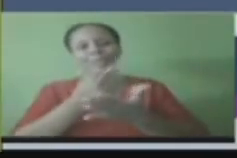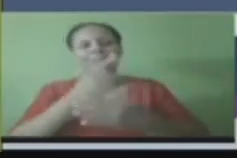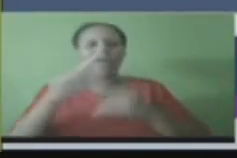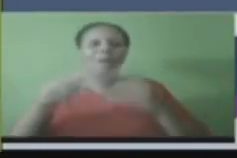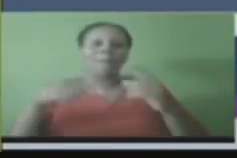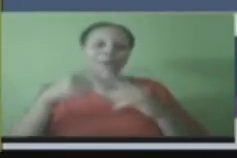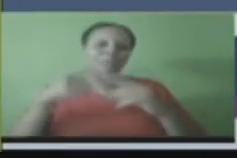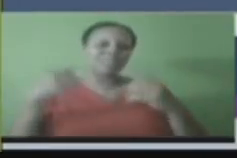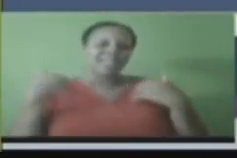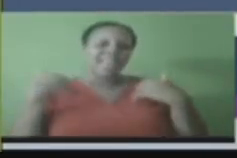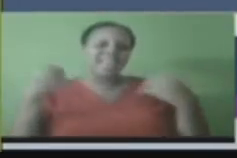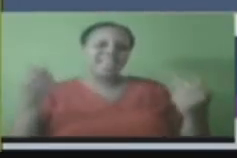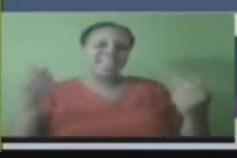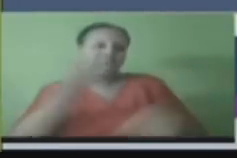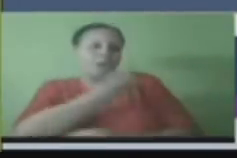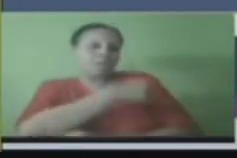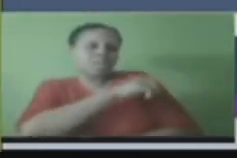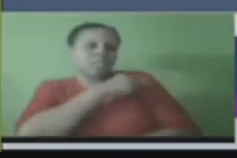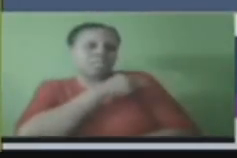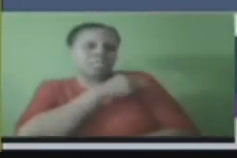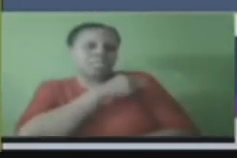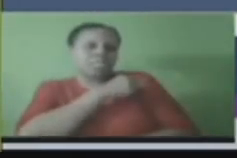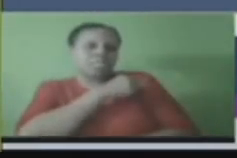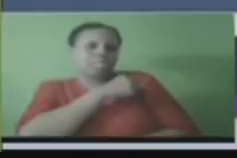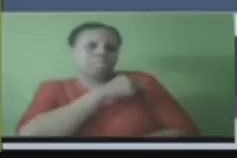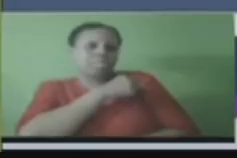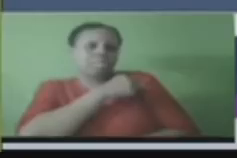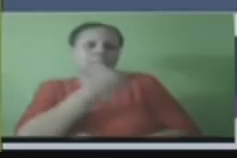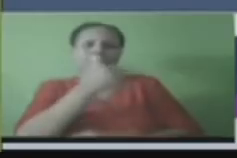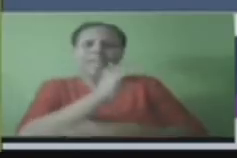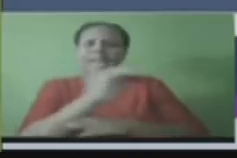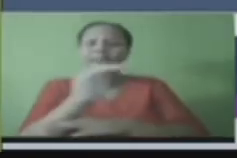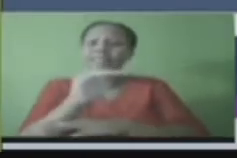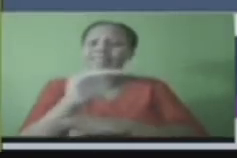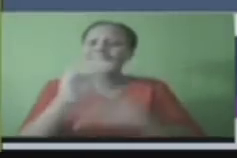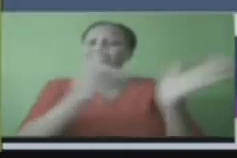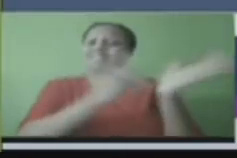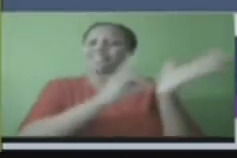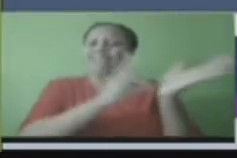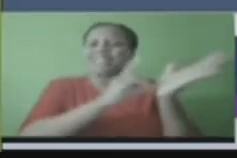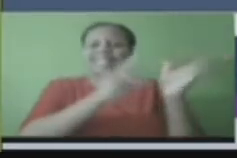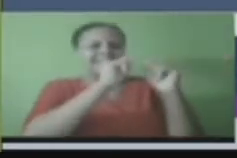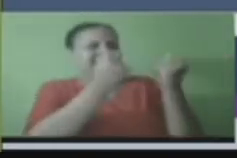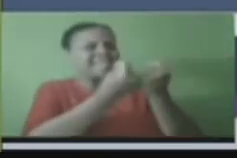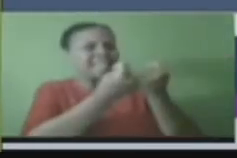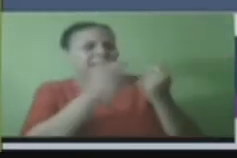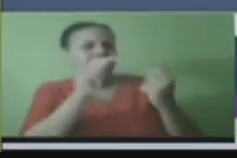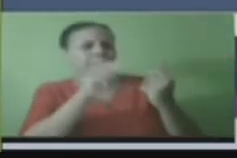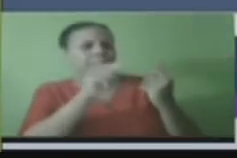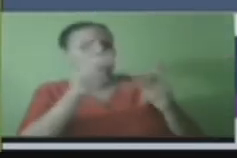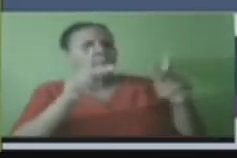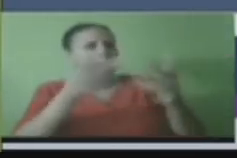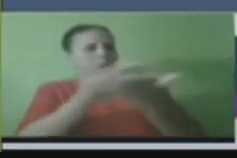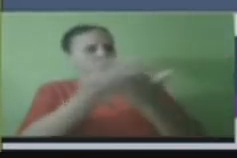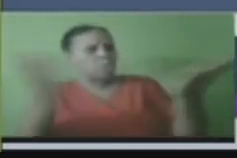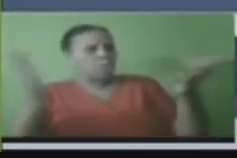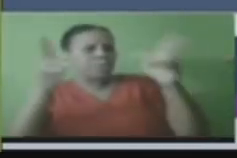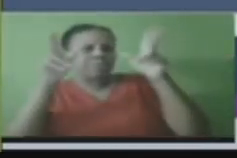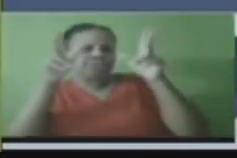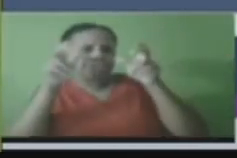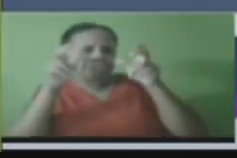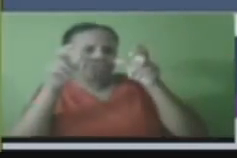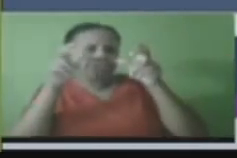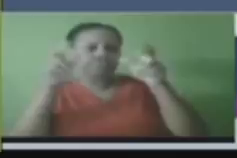of the media, and members of the viewing and listening population of Trinidad and Tobago. This afternoon, I would like to present an update on